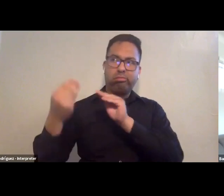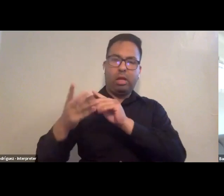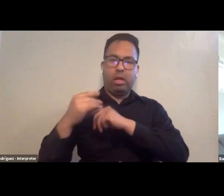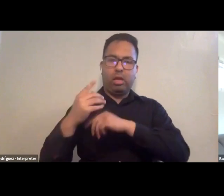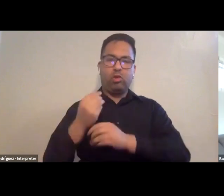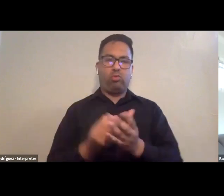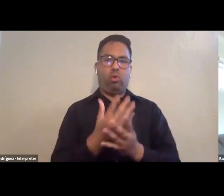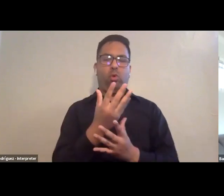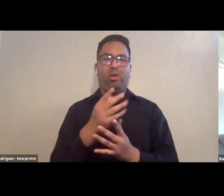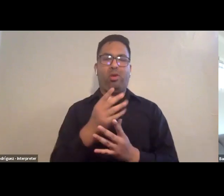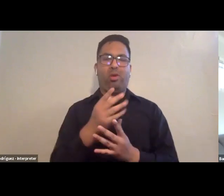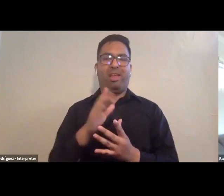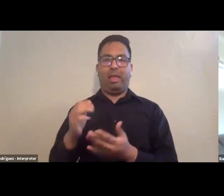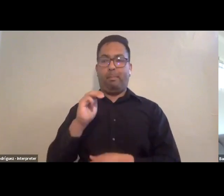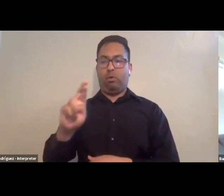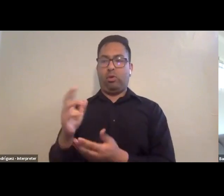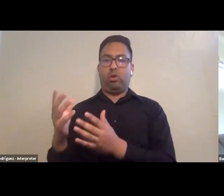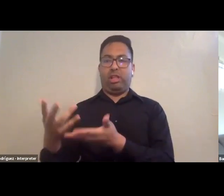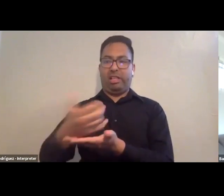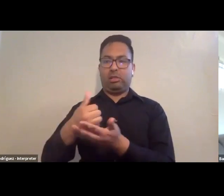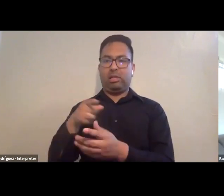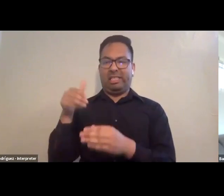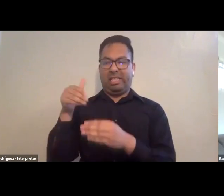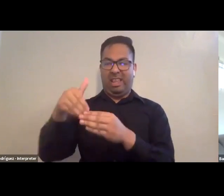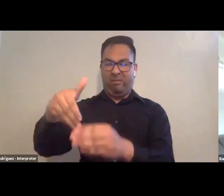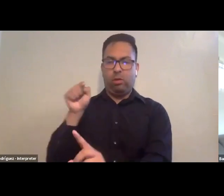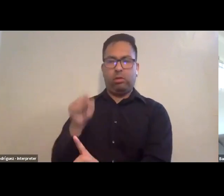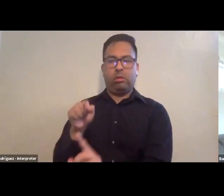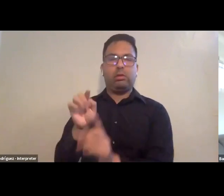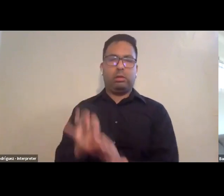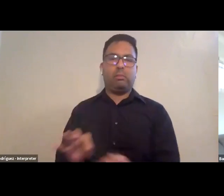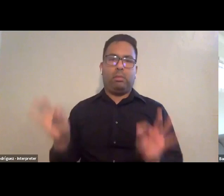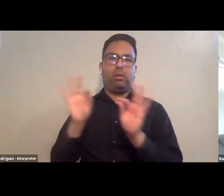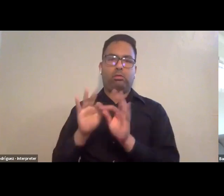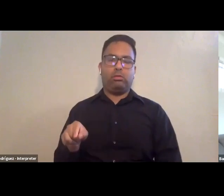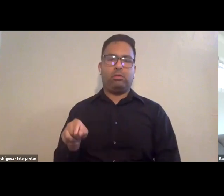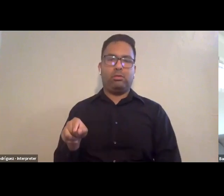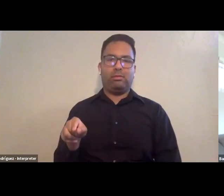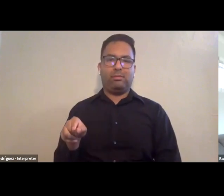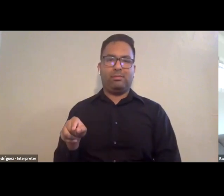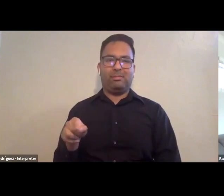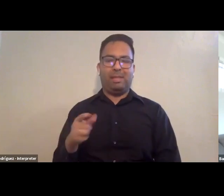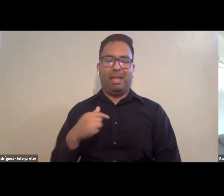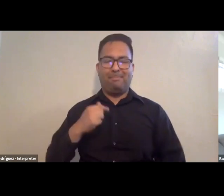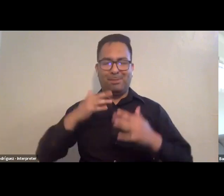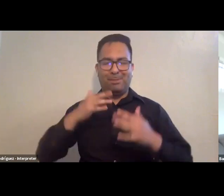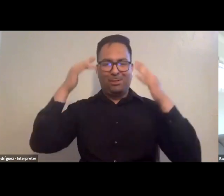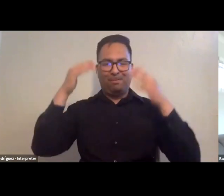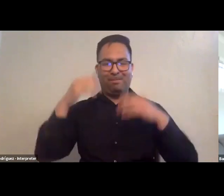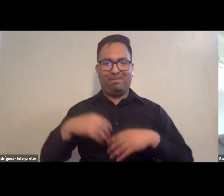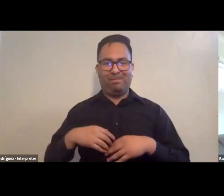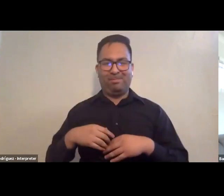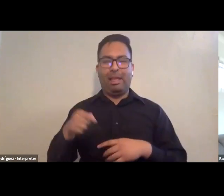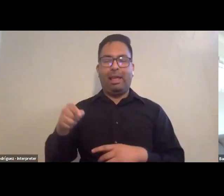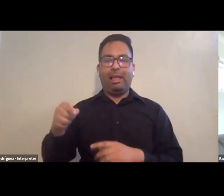example of an archive that matters. I'm getting choked up. It is an example